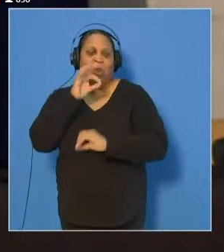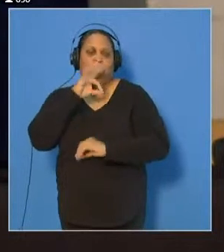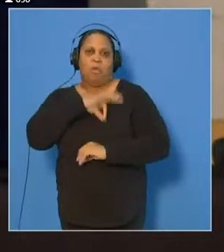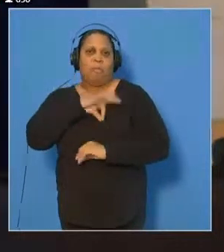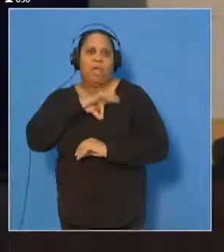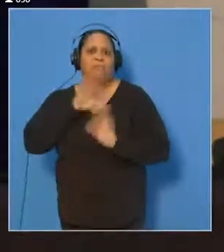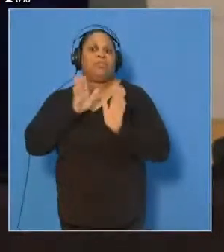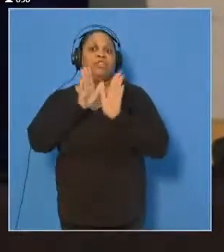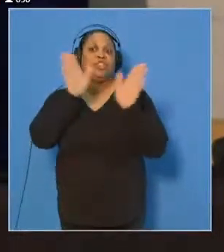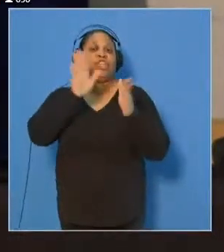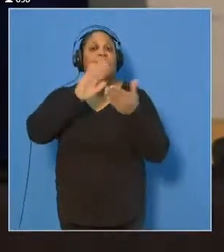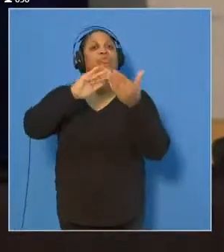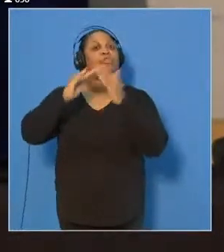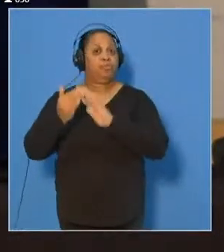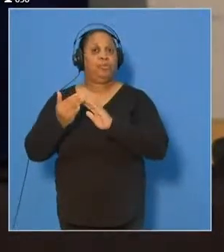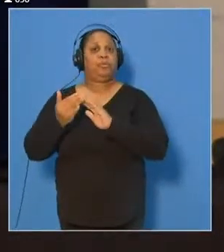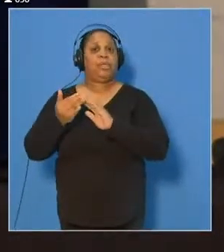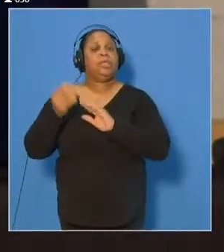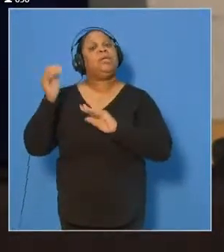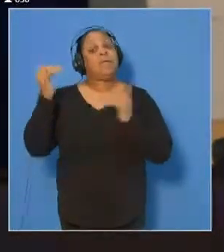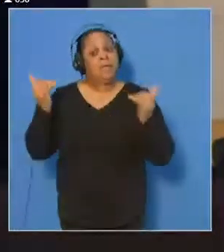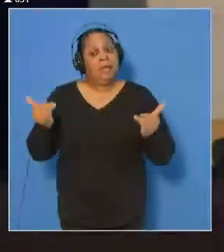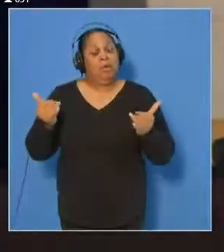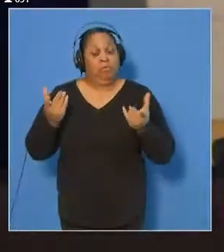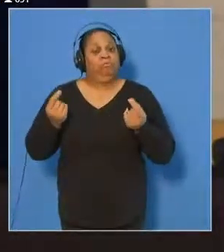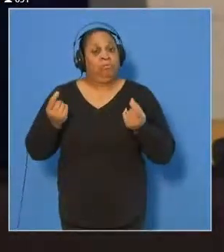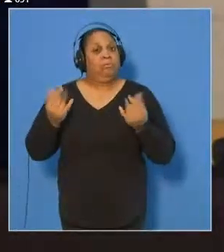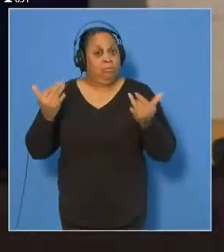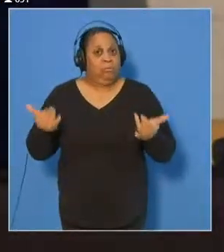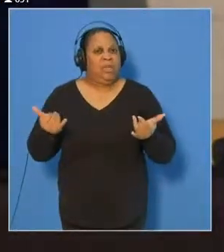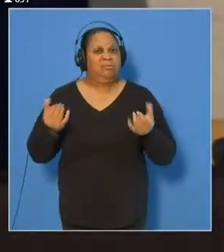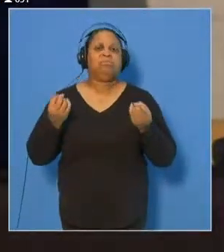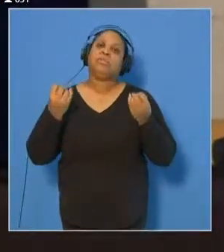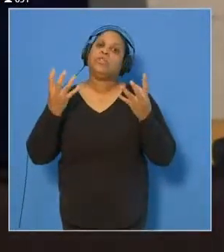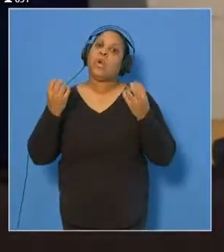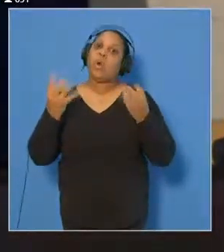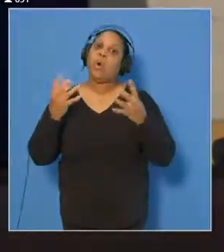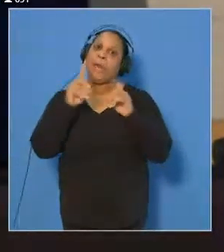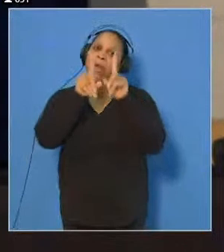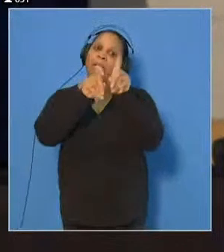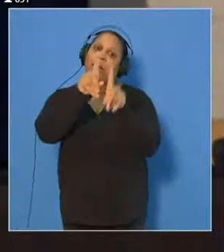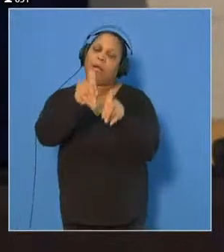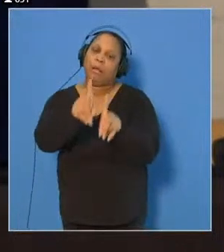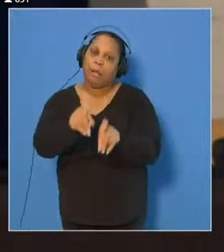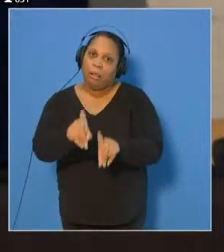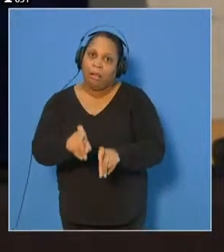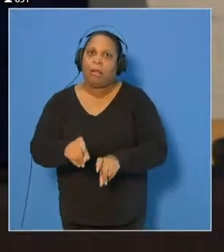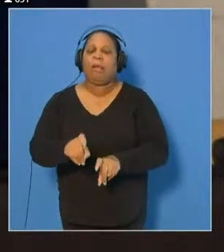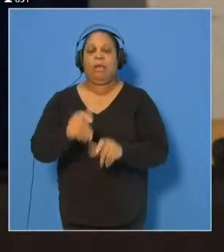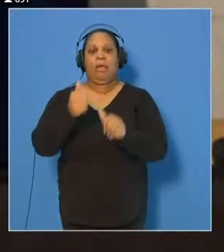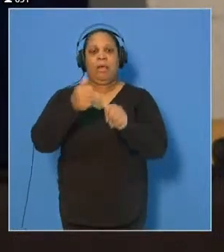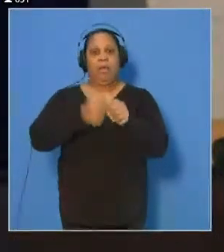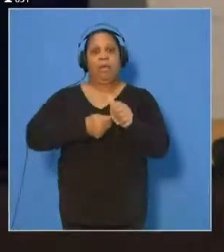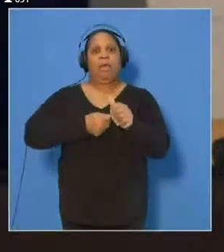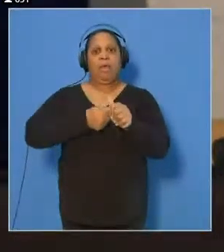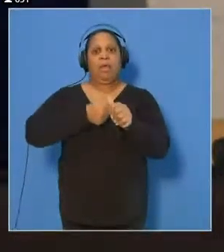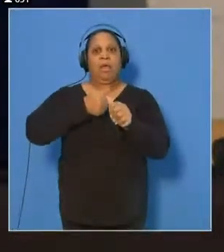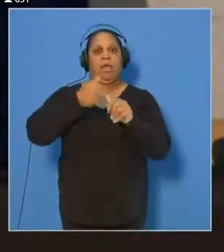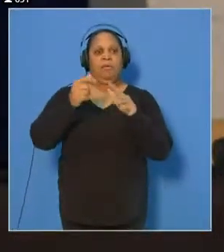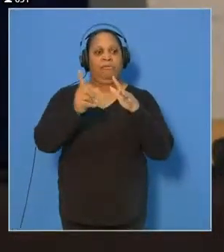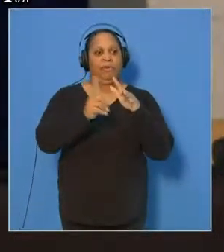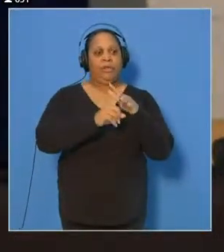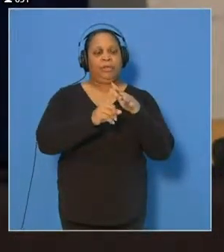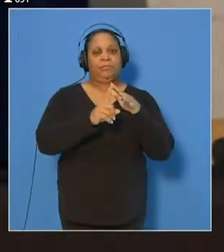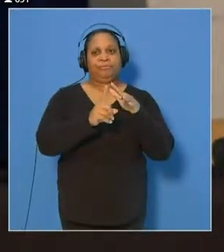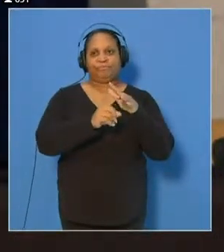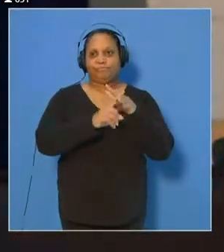to the general community. Now, what we are going to do, because there are so many questions around every instance of